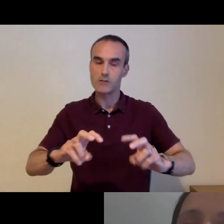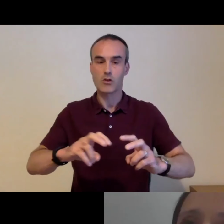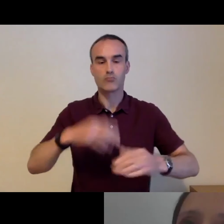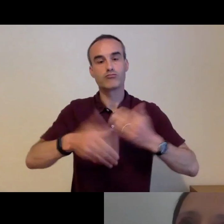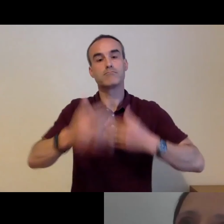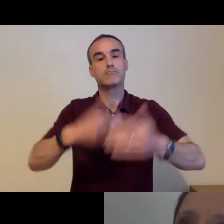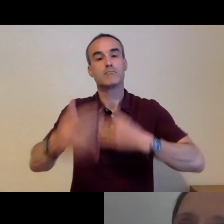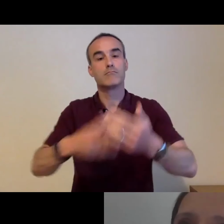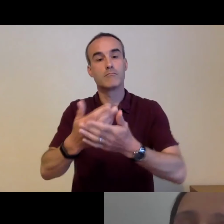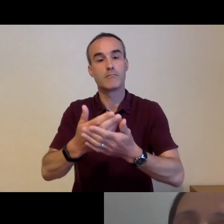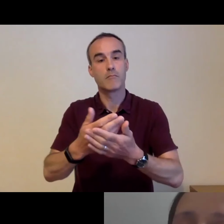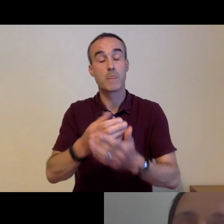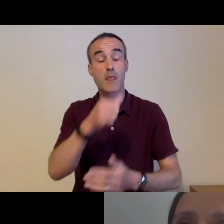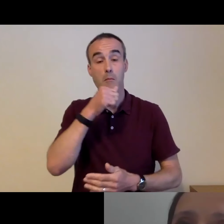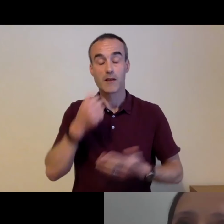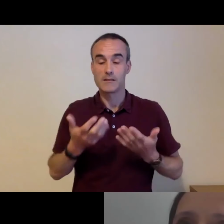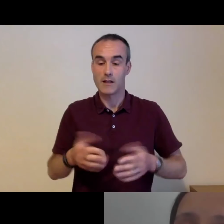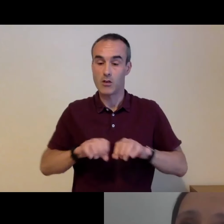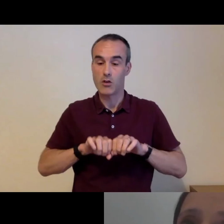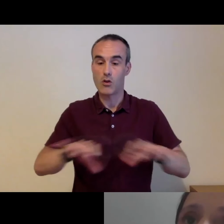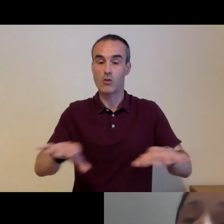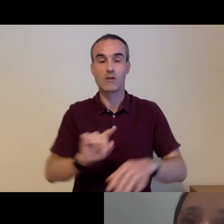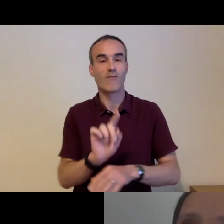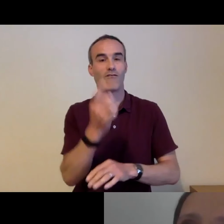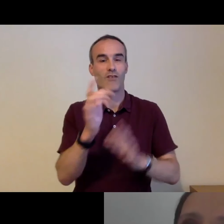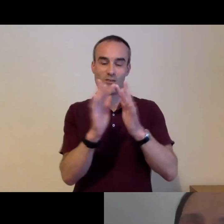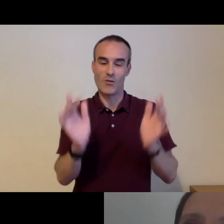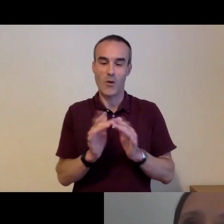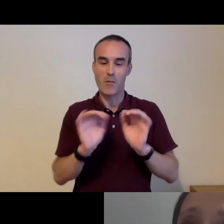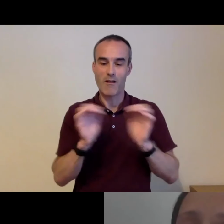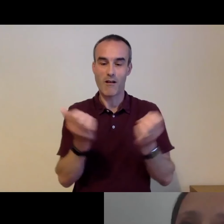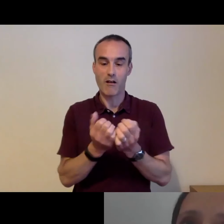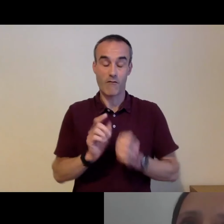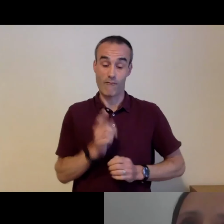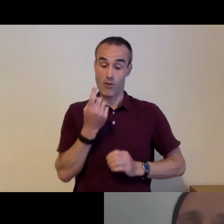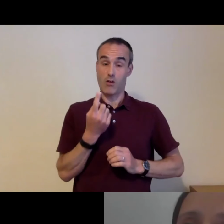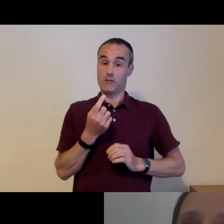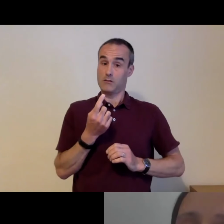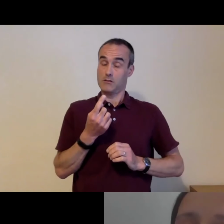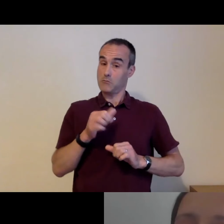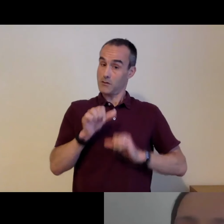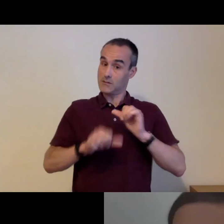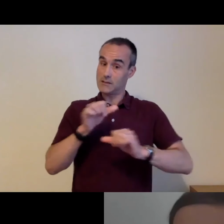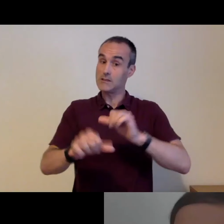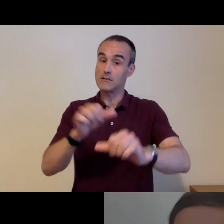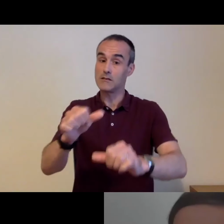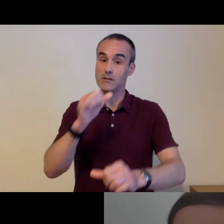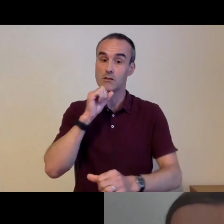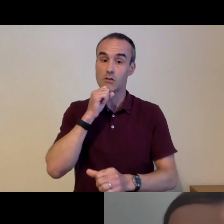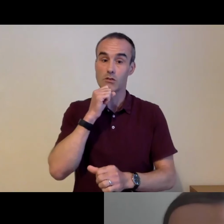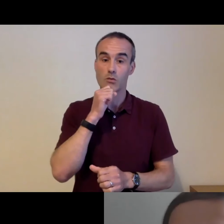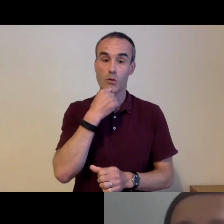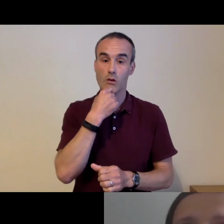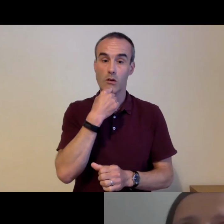we're really pleased to launch today our first webinar in a series of webinars that will be running until